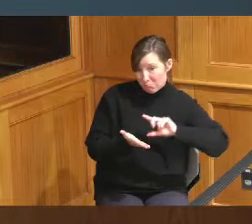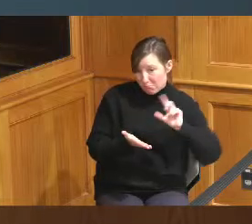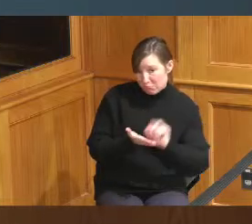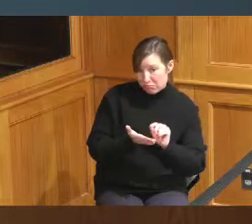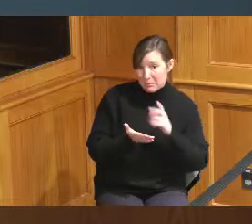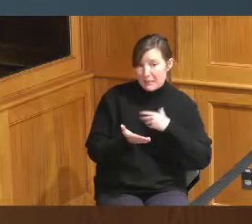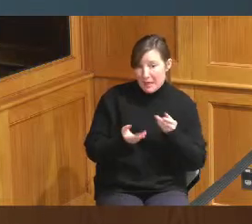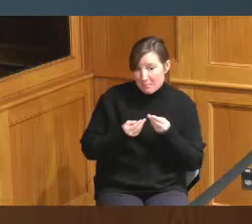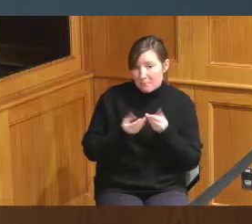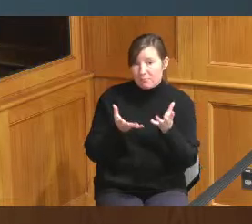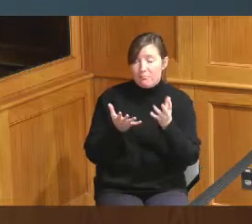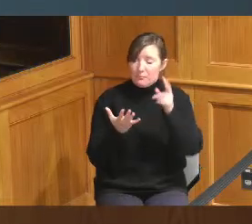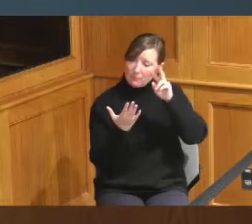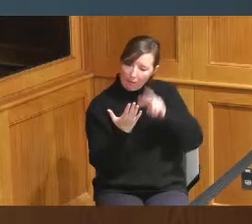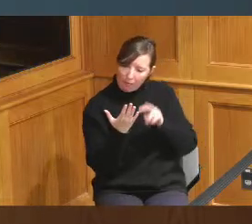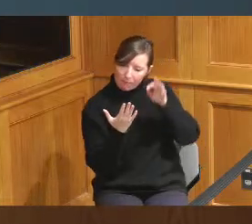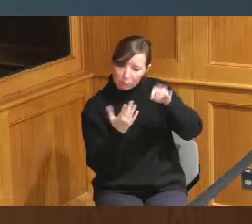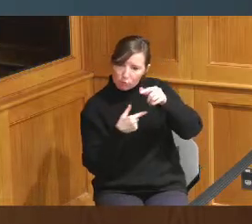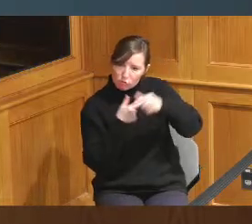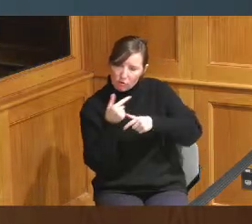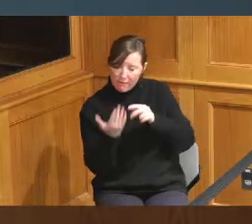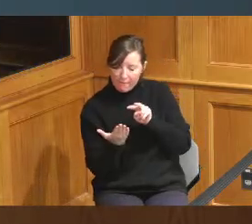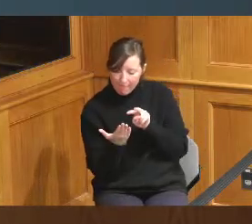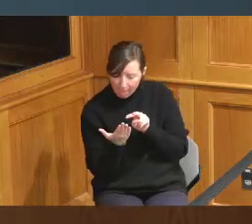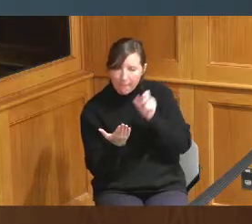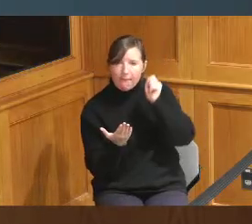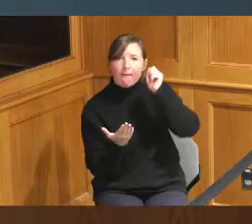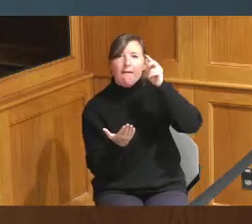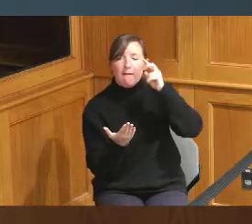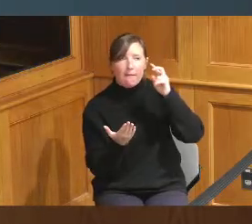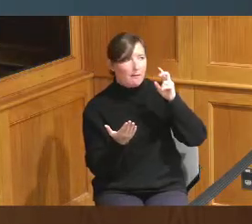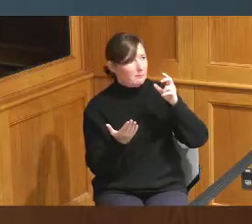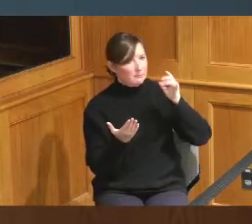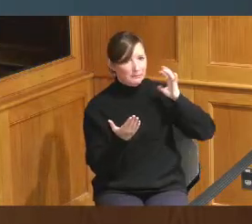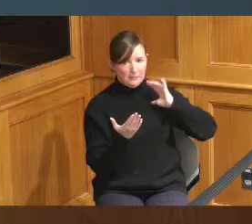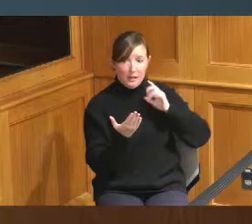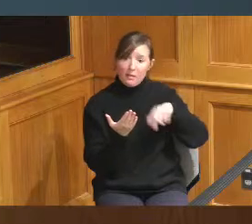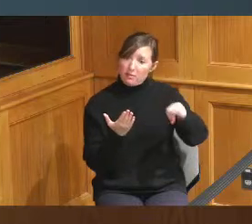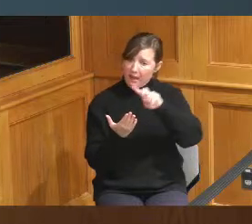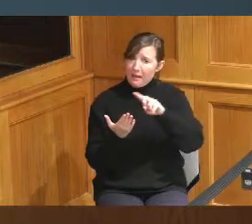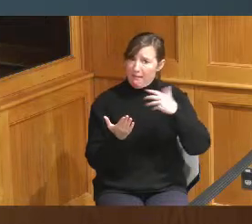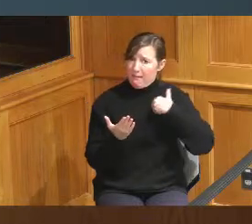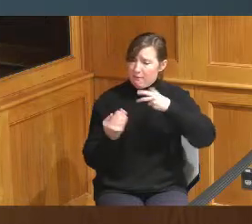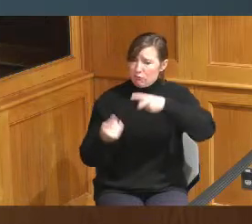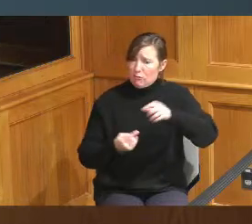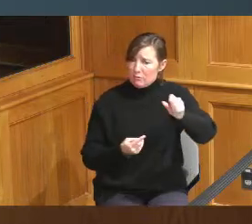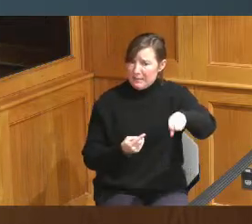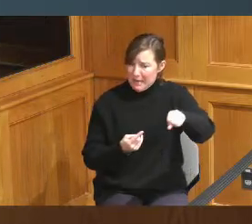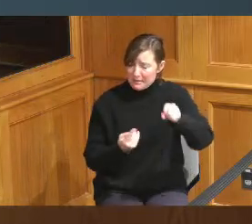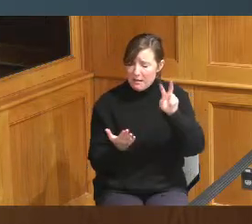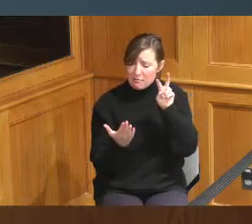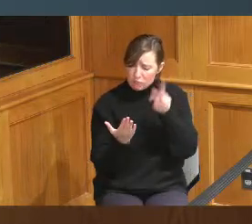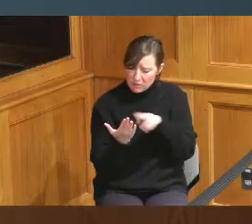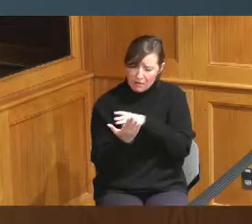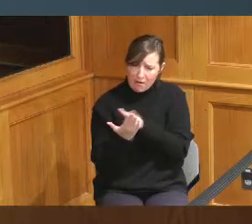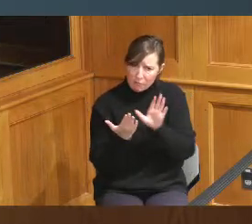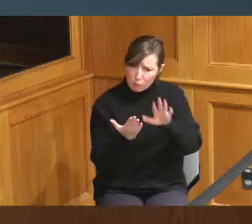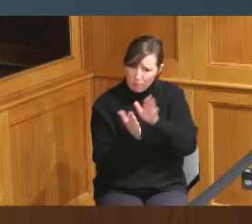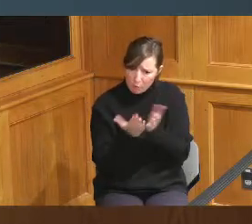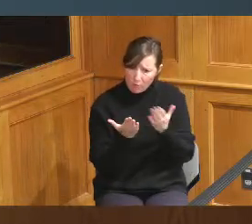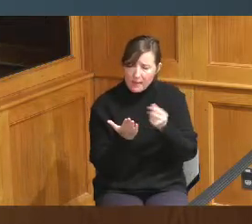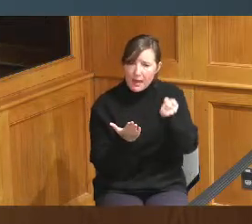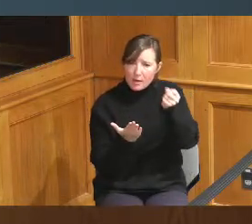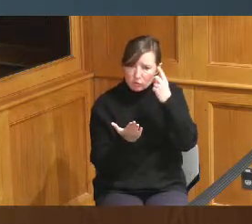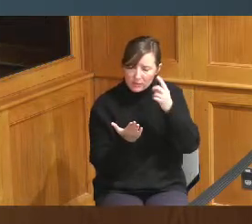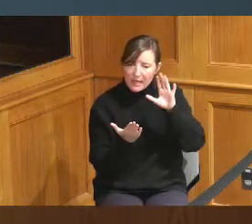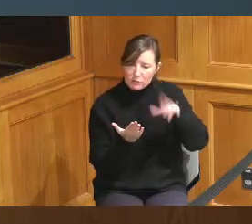future generations to be able to understand the struggles. So as they go through struggles, they can understand the lineage